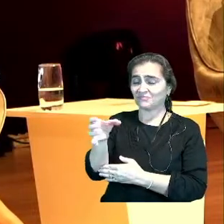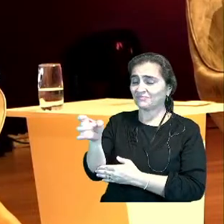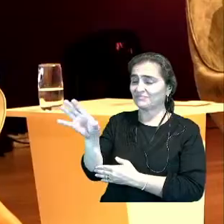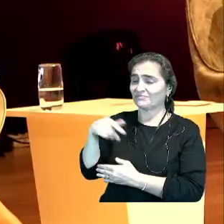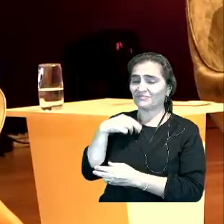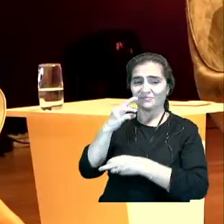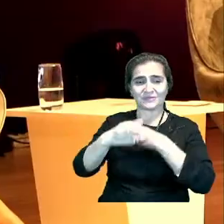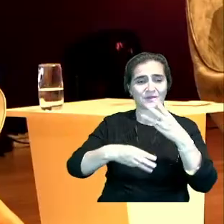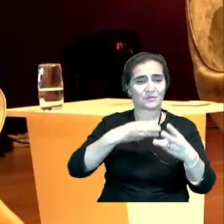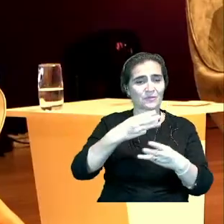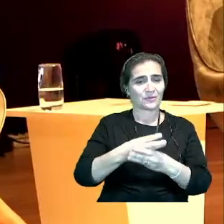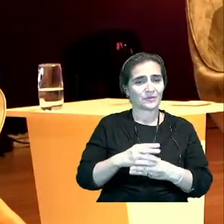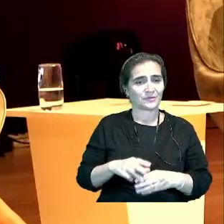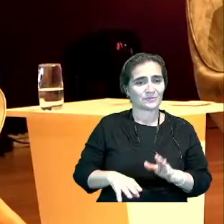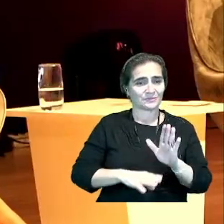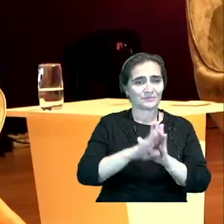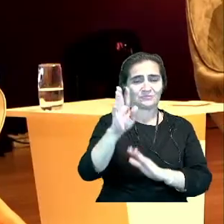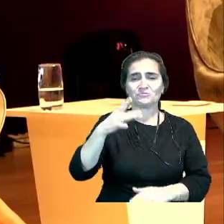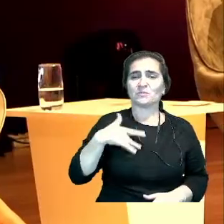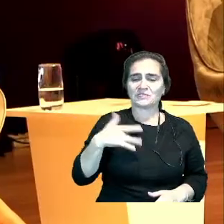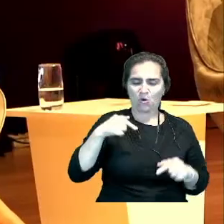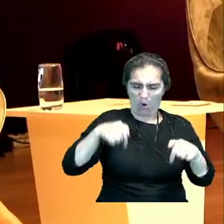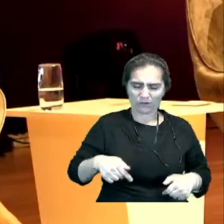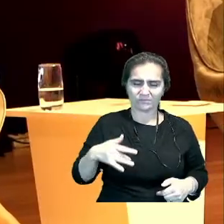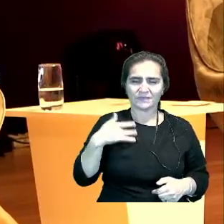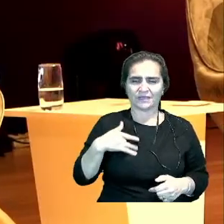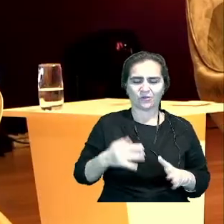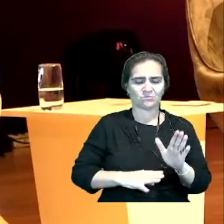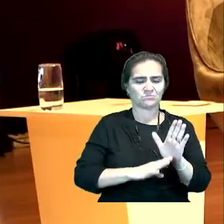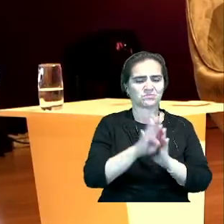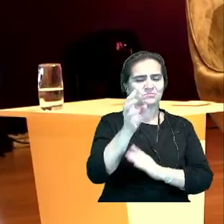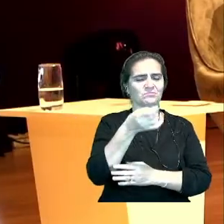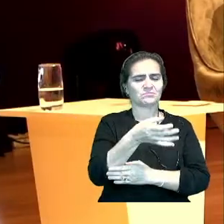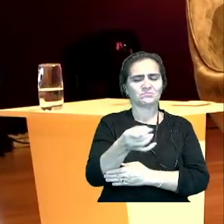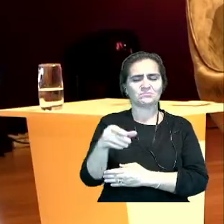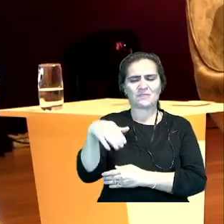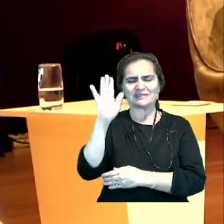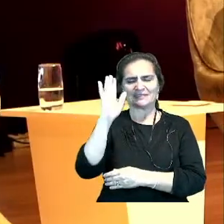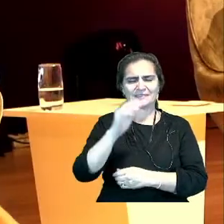in the world. This is what I feel right now. I feel the most successful person in the world.